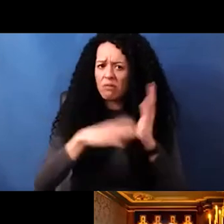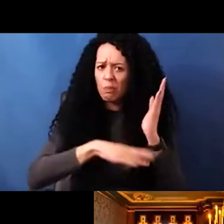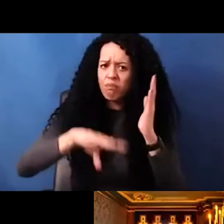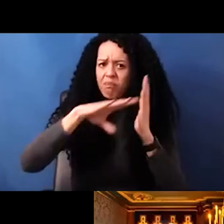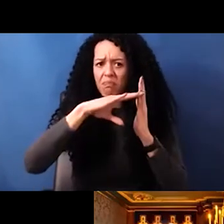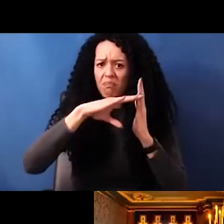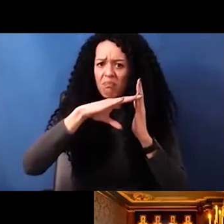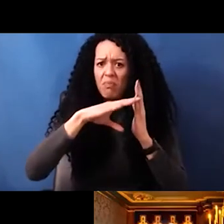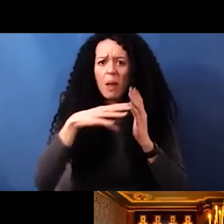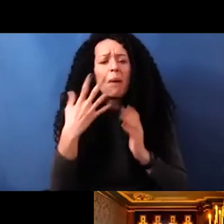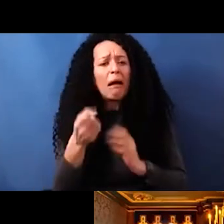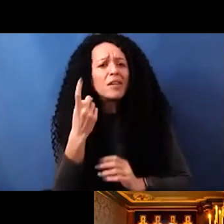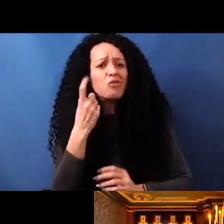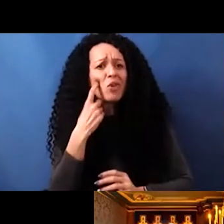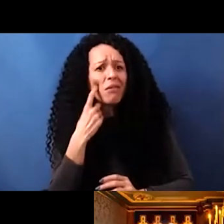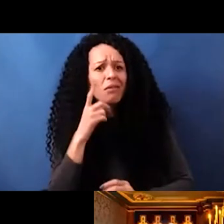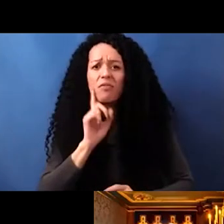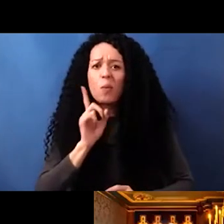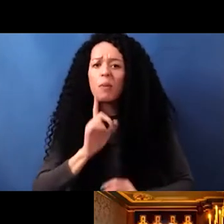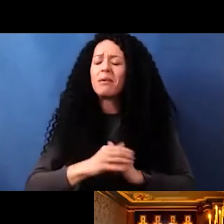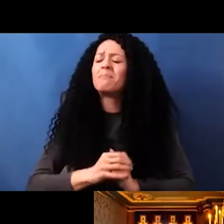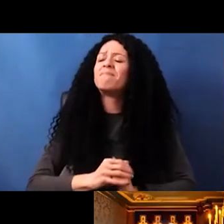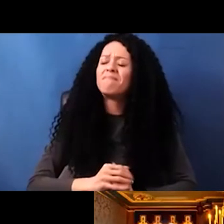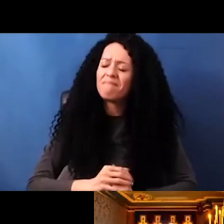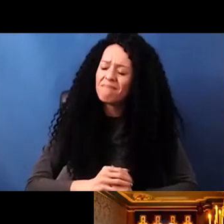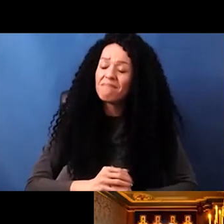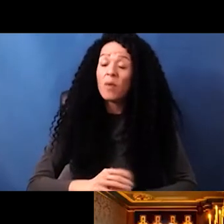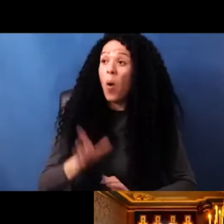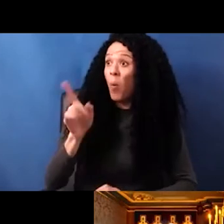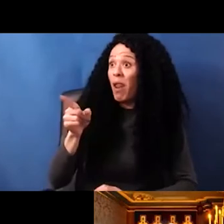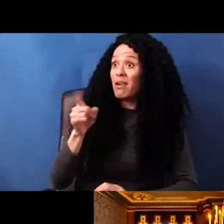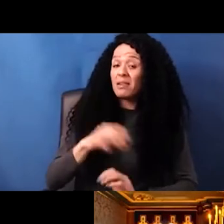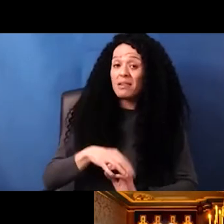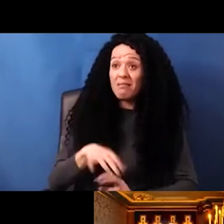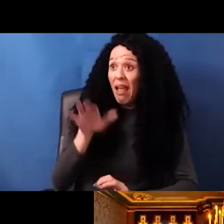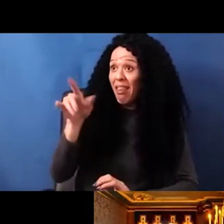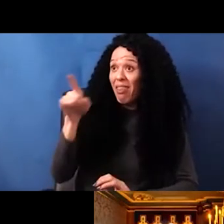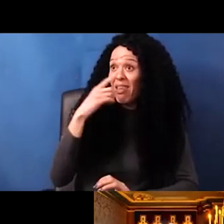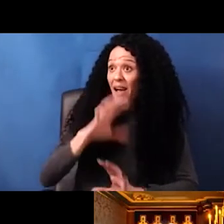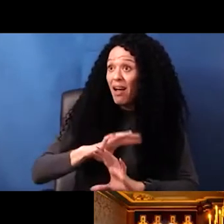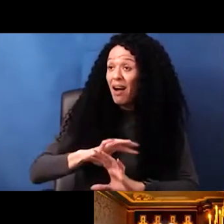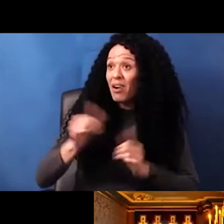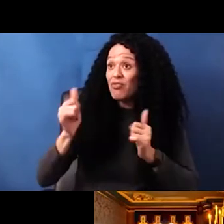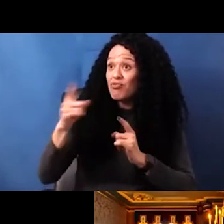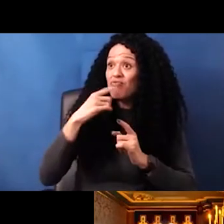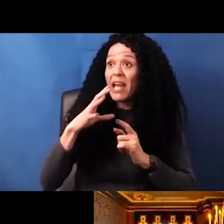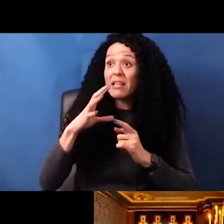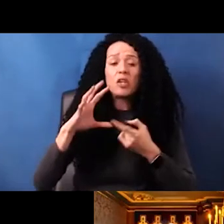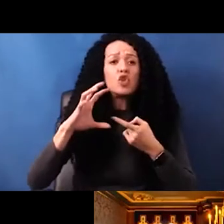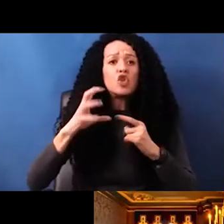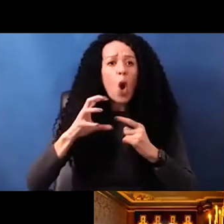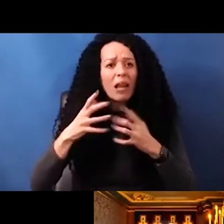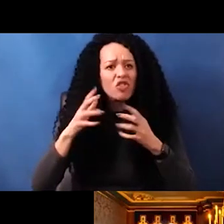the gentleness of a woman. Ah. Oh, look! And there is the great geologist,